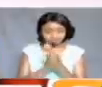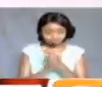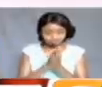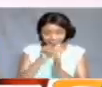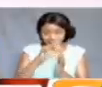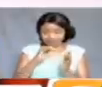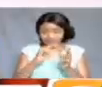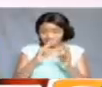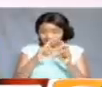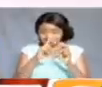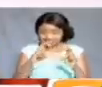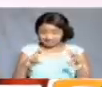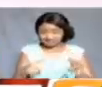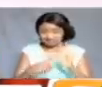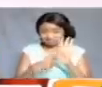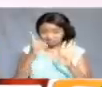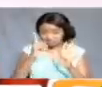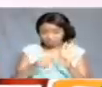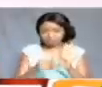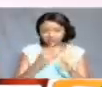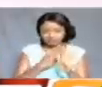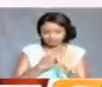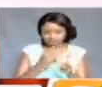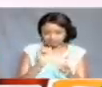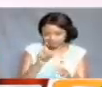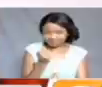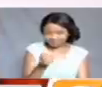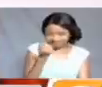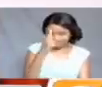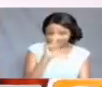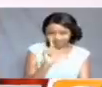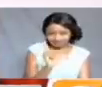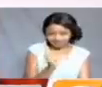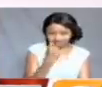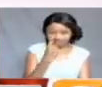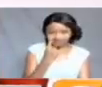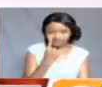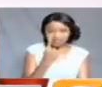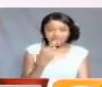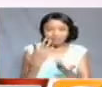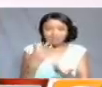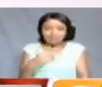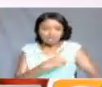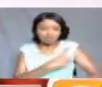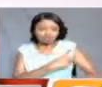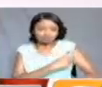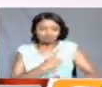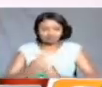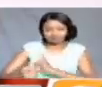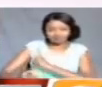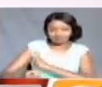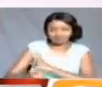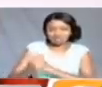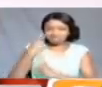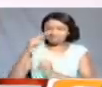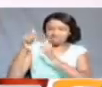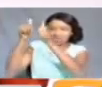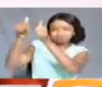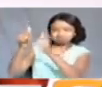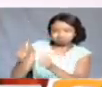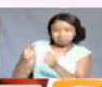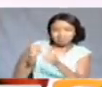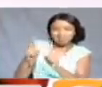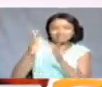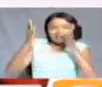know, aspects like brand love, for example. You see cologne or perfume on a billboard and it's next to a celebrity.